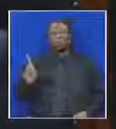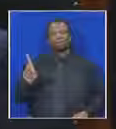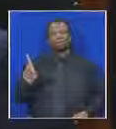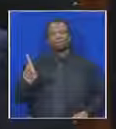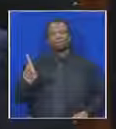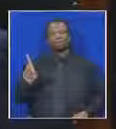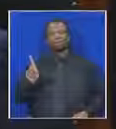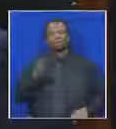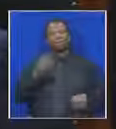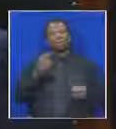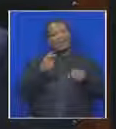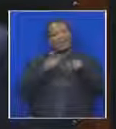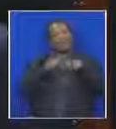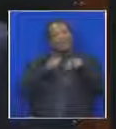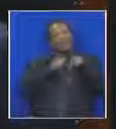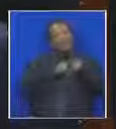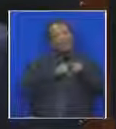yeah, honorable member.